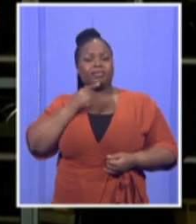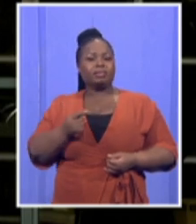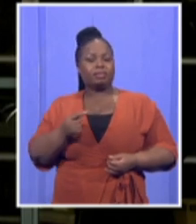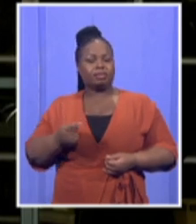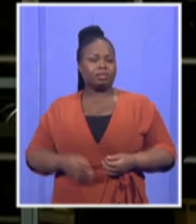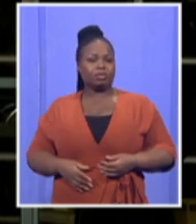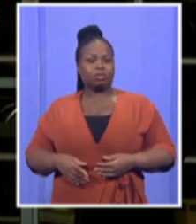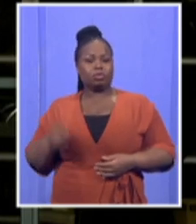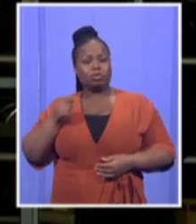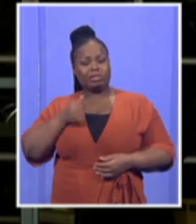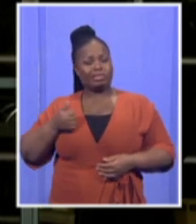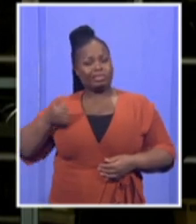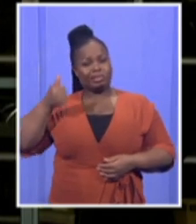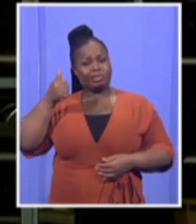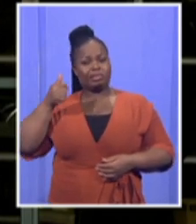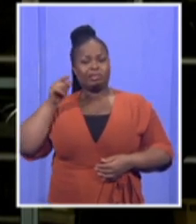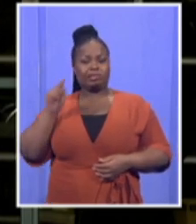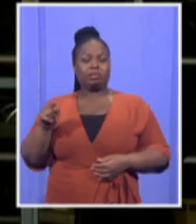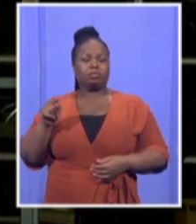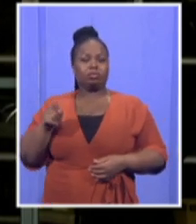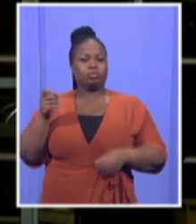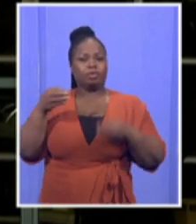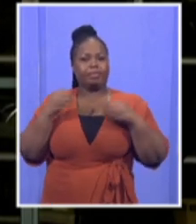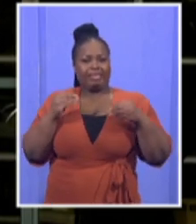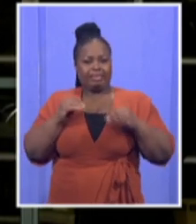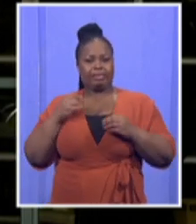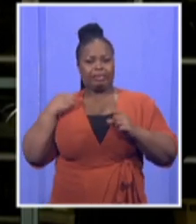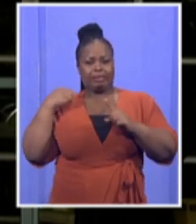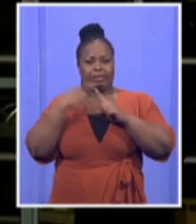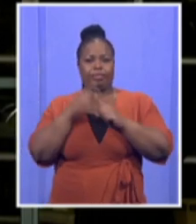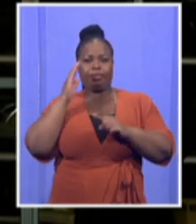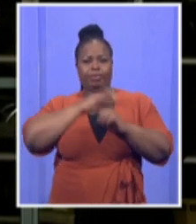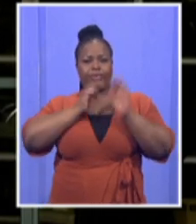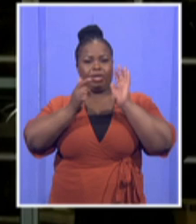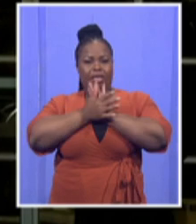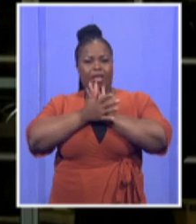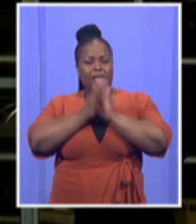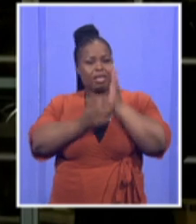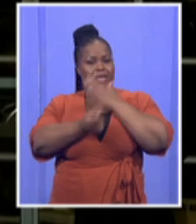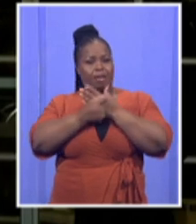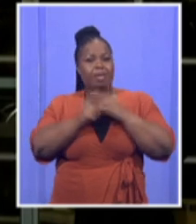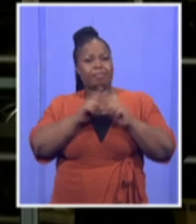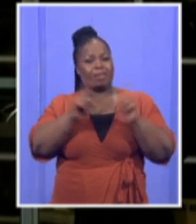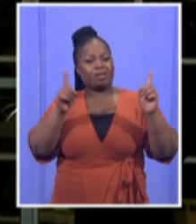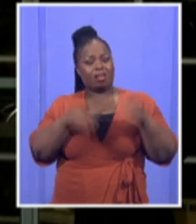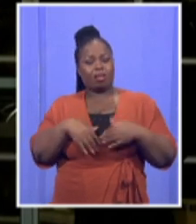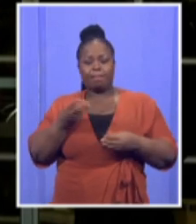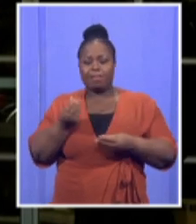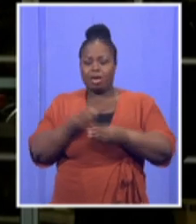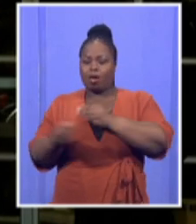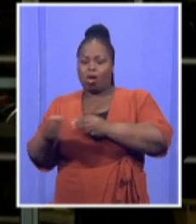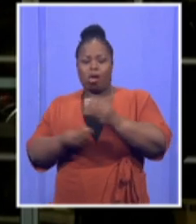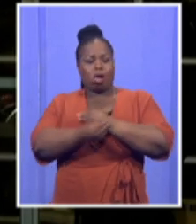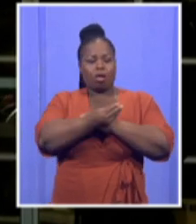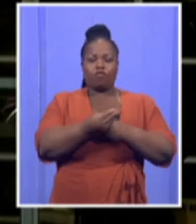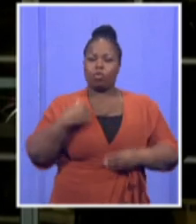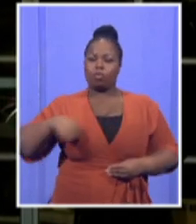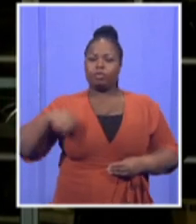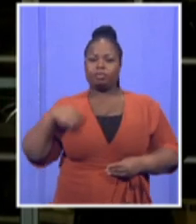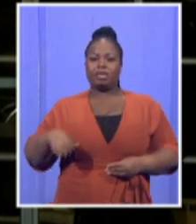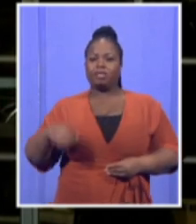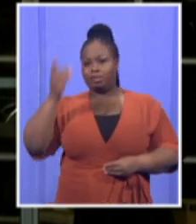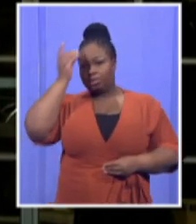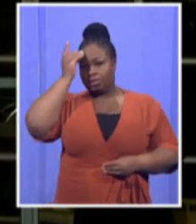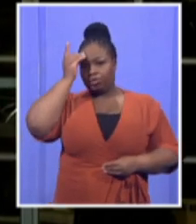at the helm of this corporation that was running, an illegal corporation that was running, and the embezzlement of funds in Etiquini municipality.